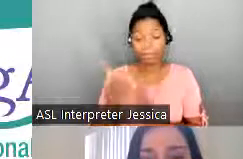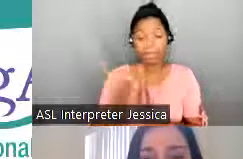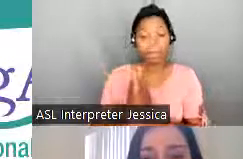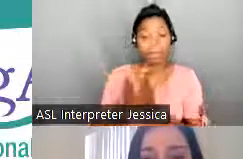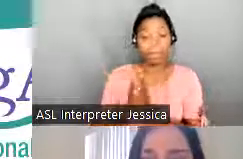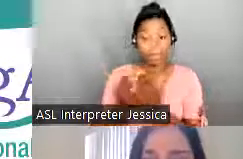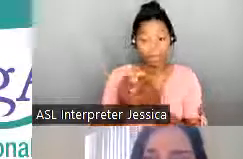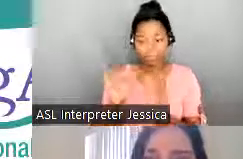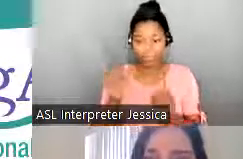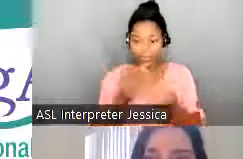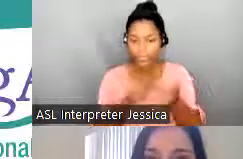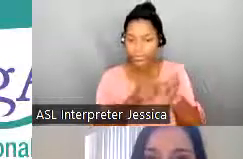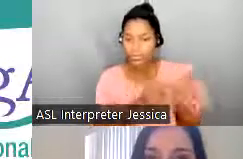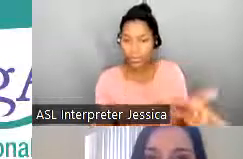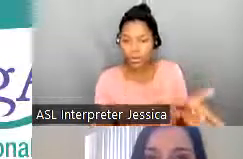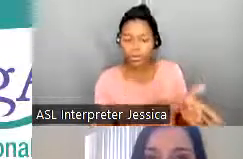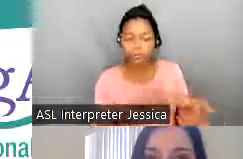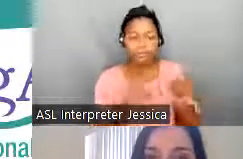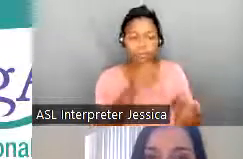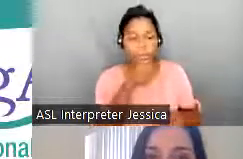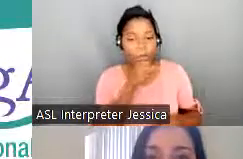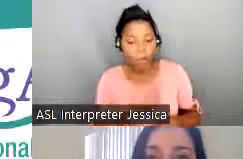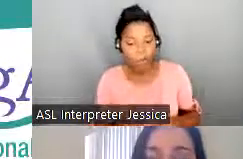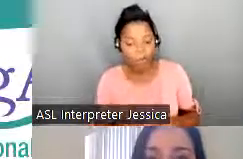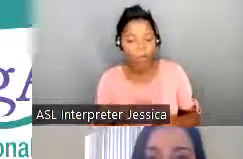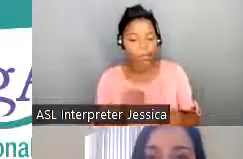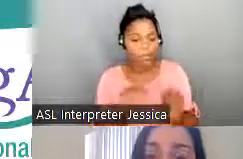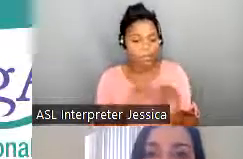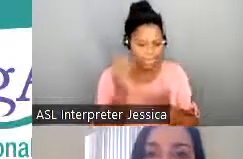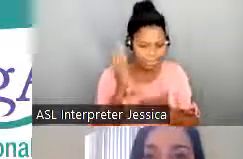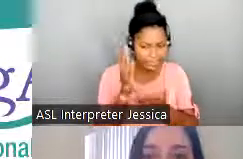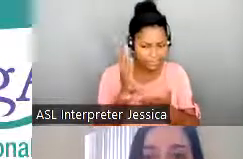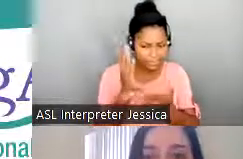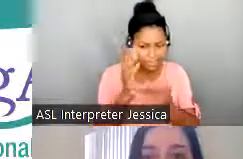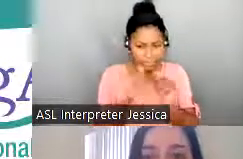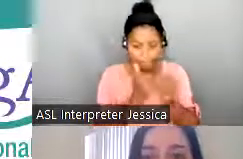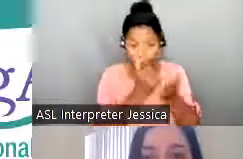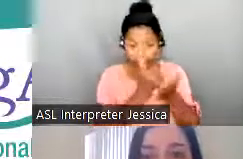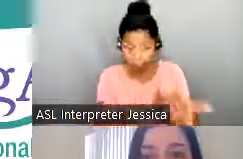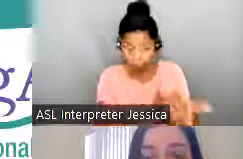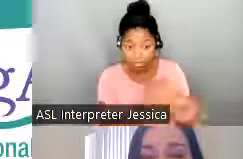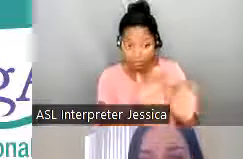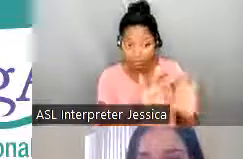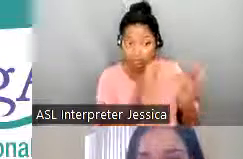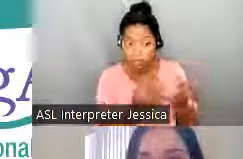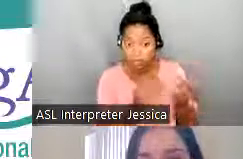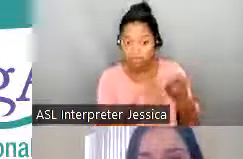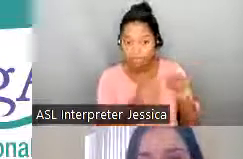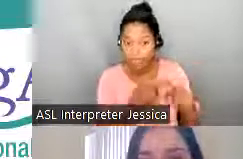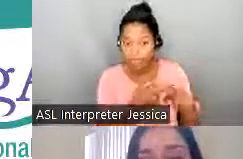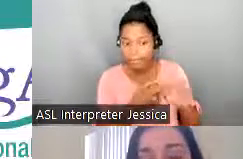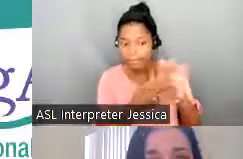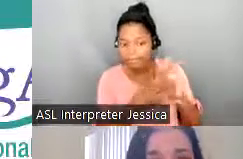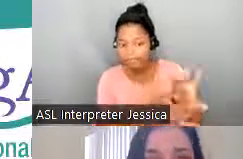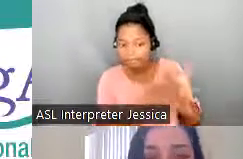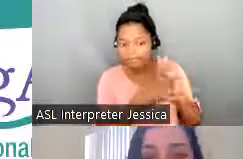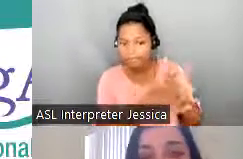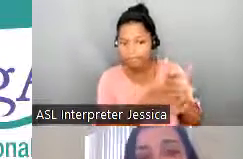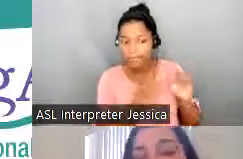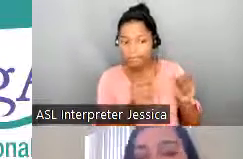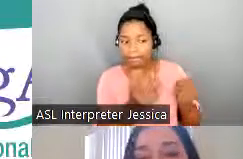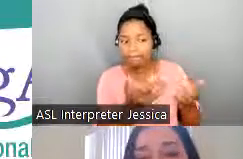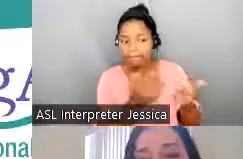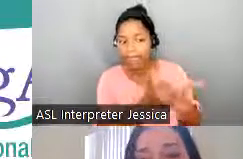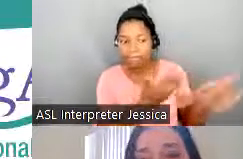better understand how technology can help them stay engaged with family, friends, and their community, what technology options are